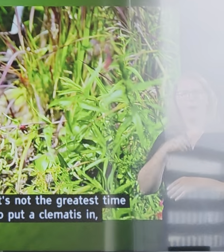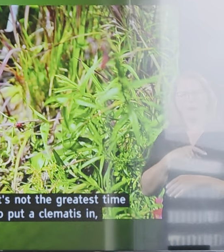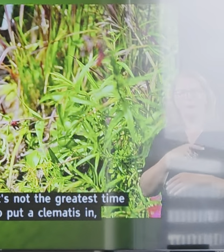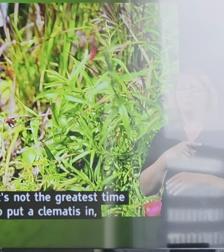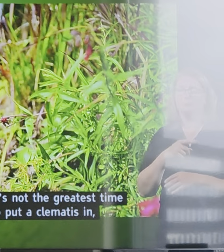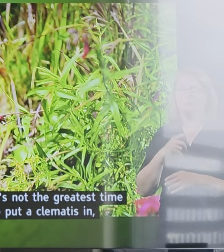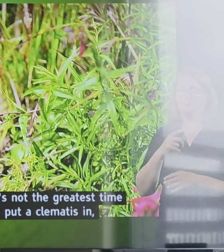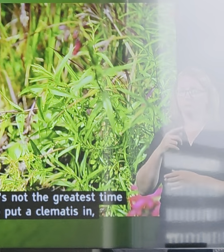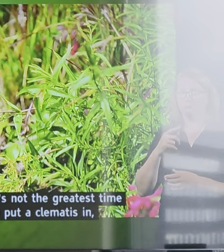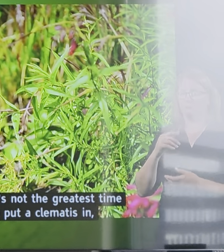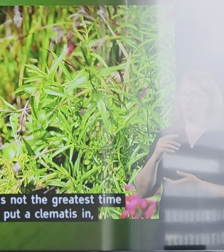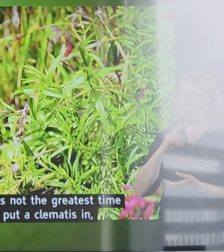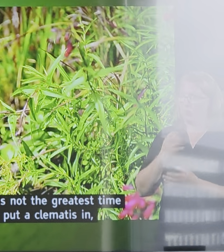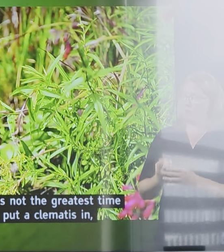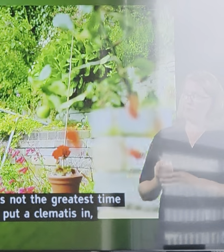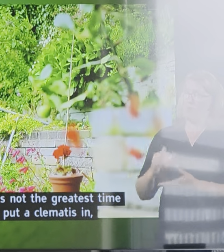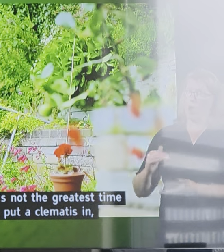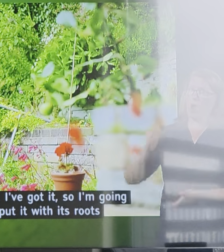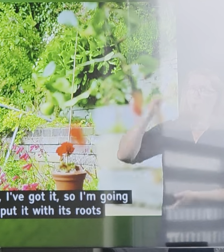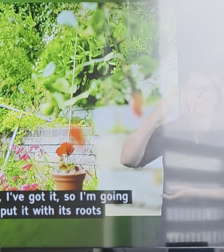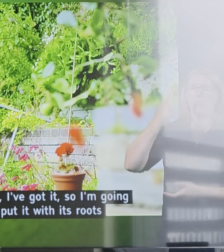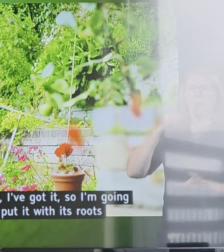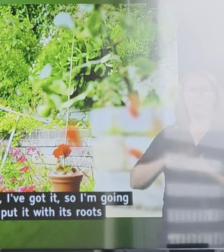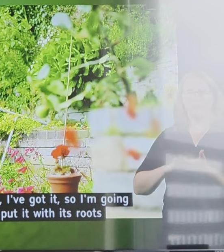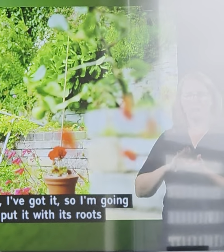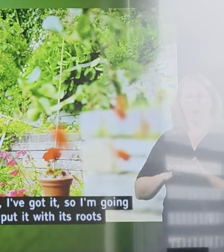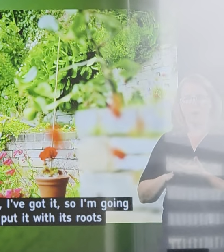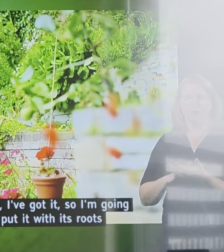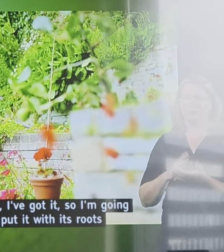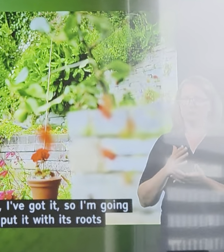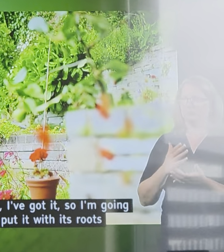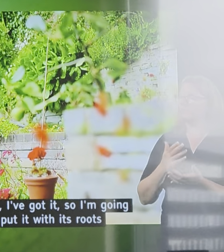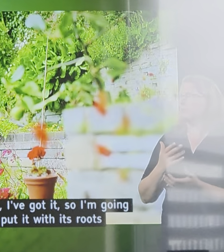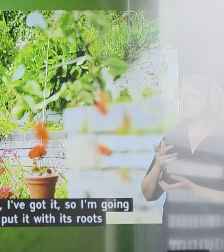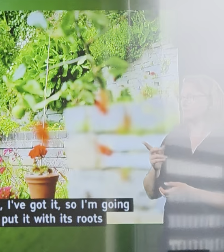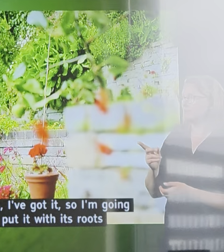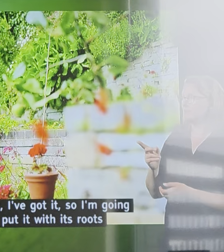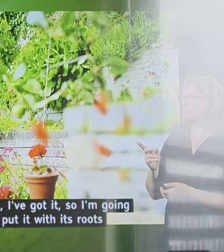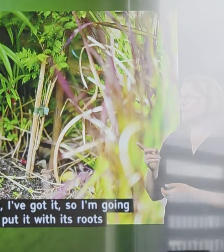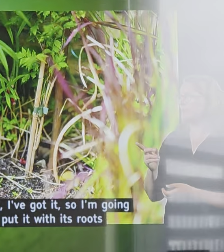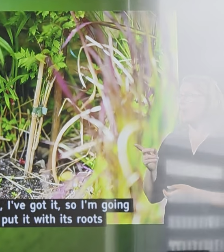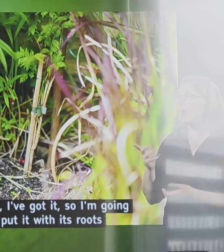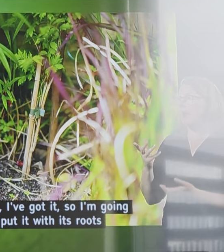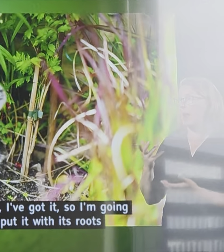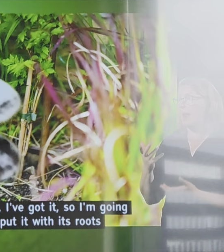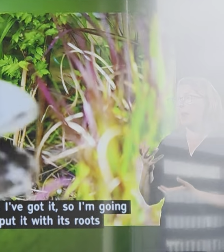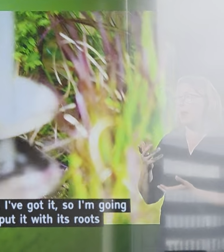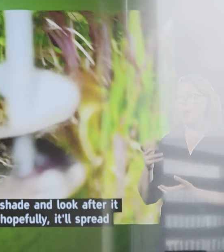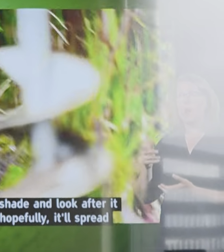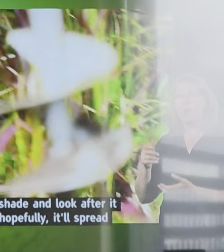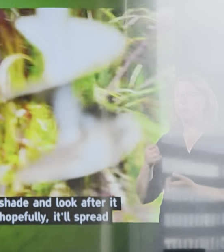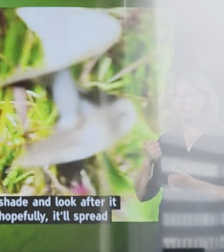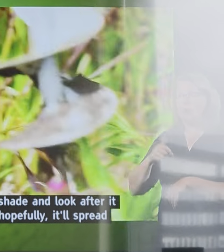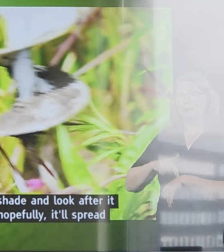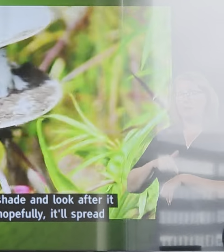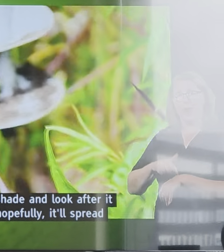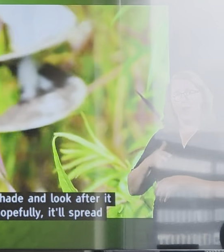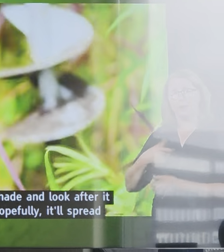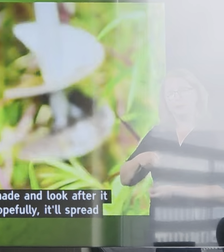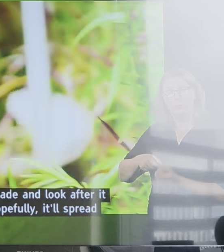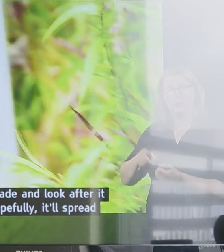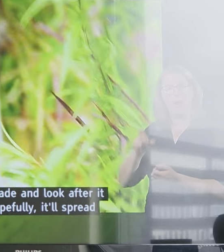not the greatest time to put a clematis in, but I've got it, so I'm going to put it with its roots in the